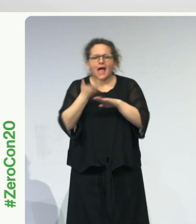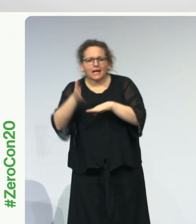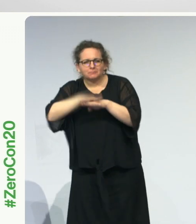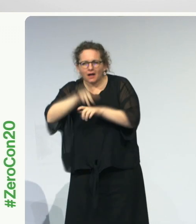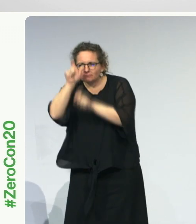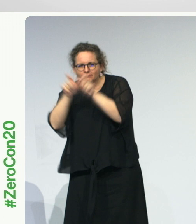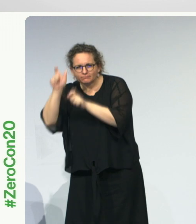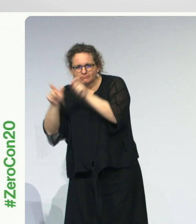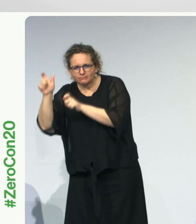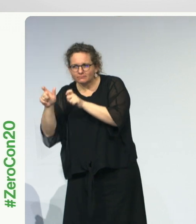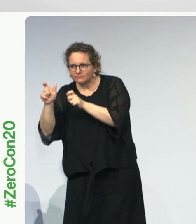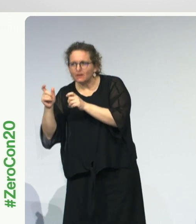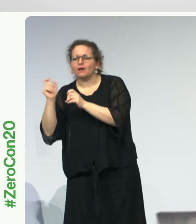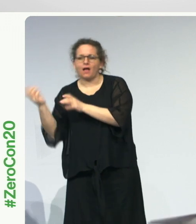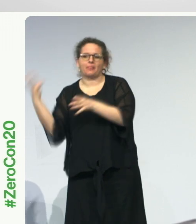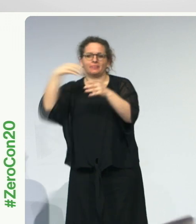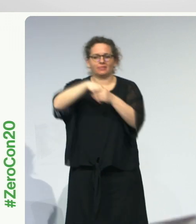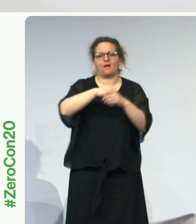online.